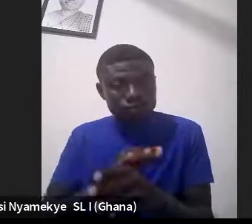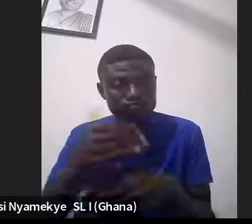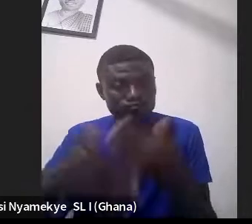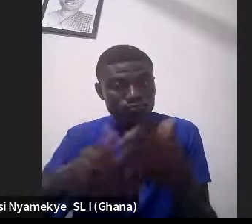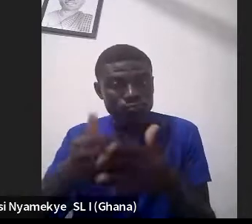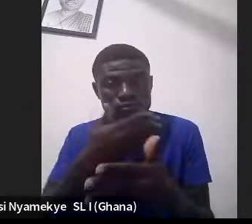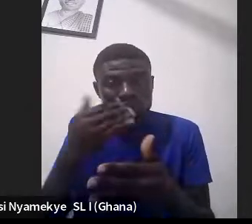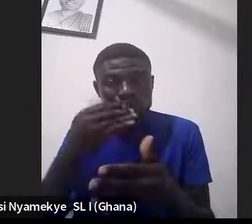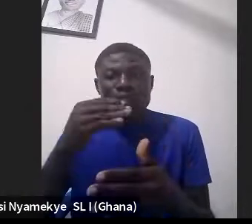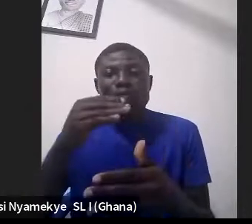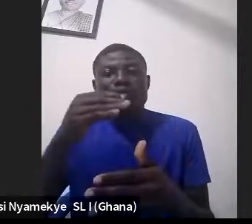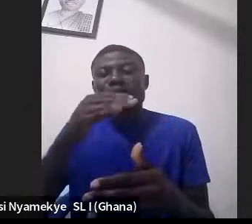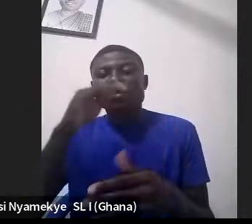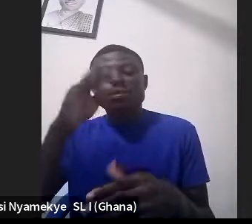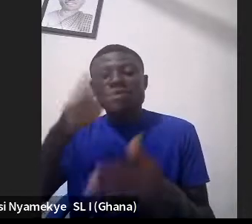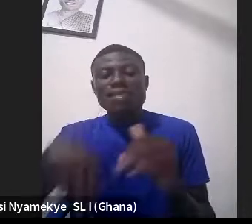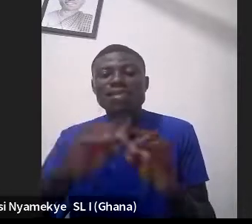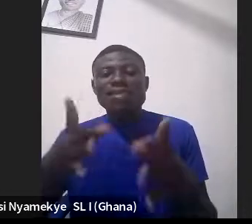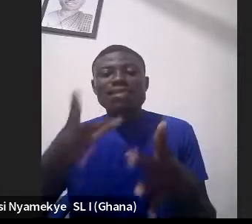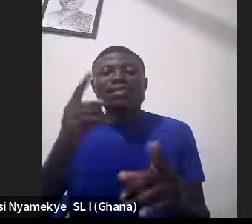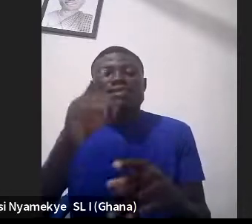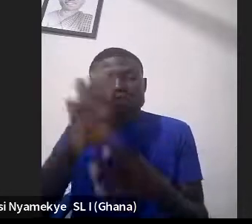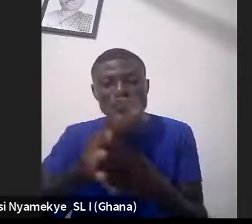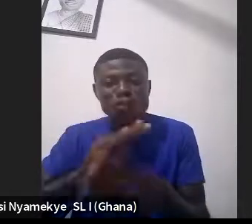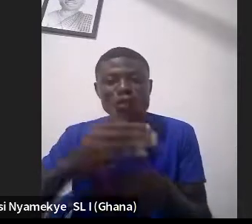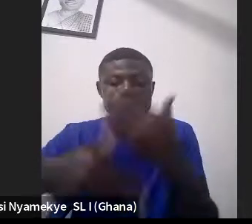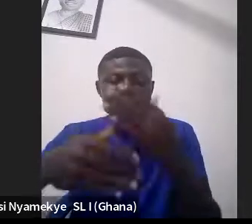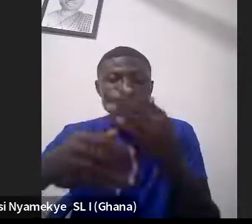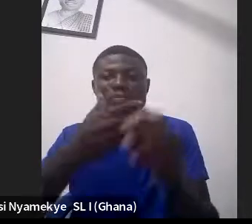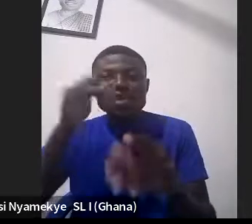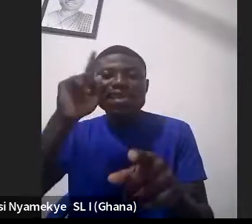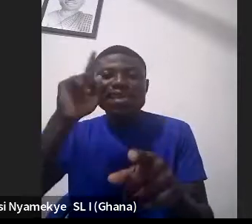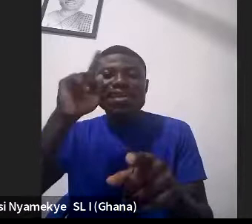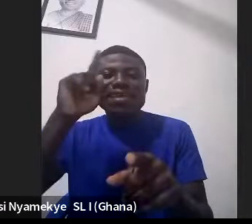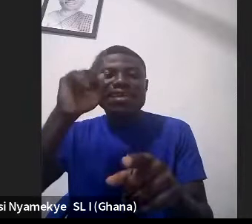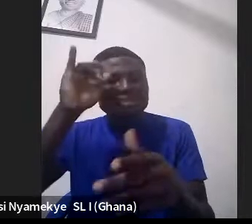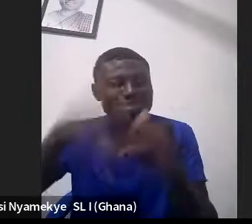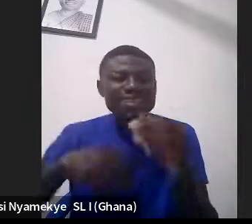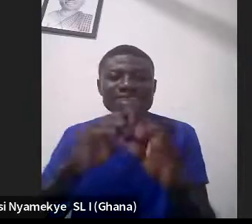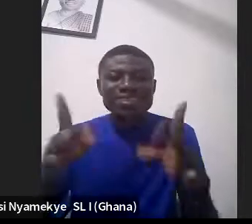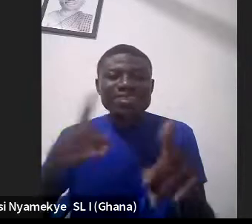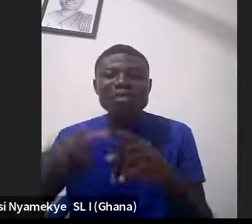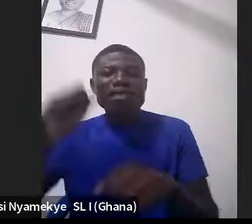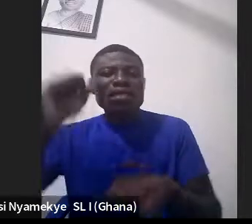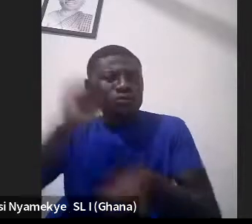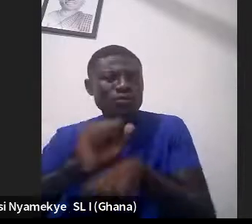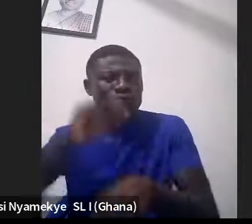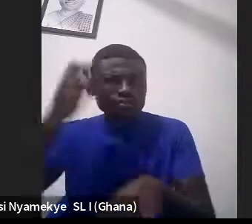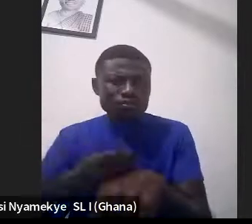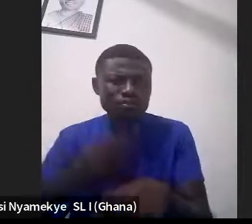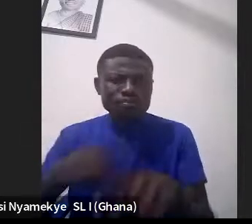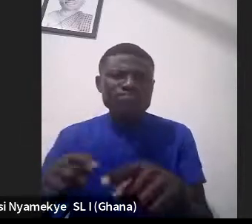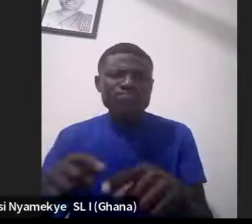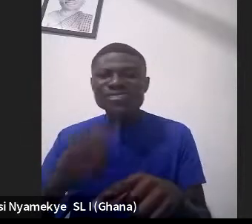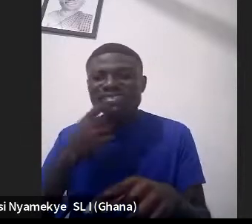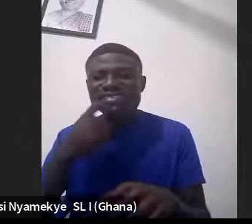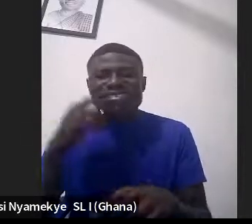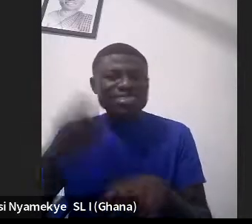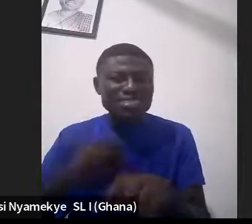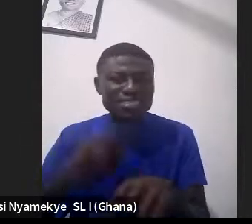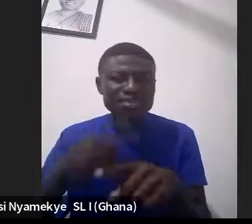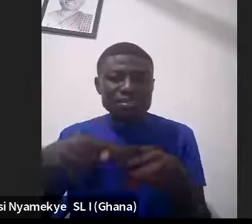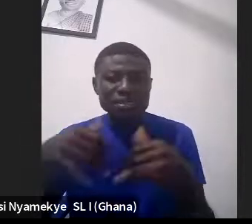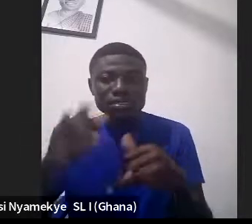than no progress at all. Exactly. It can be frustrating maybe as a parent, or just to say, oh my